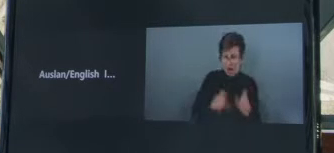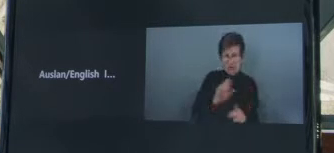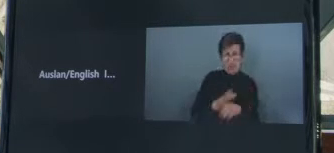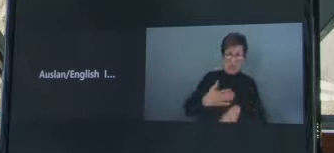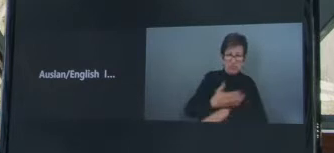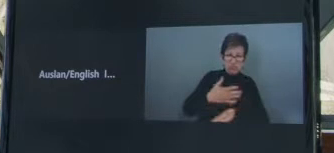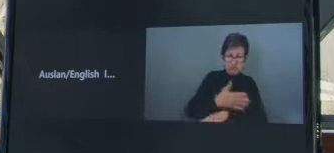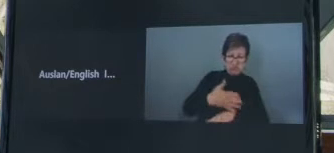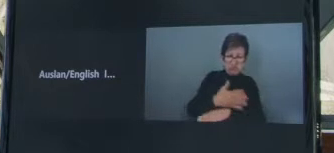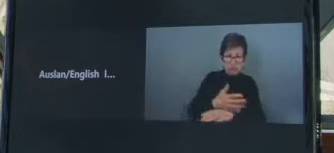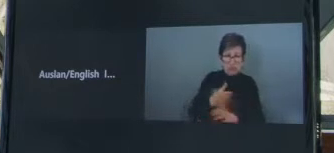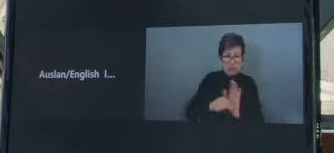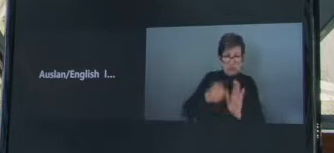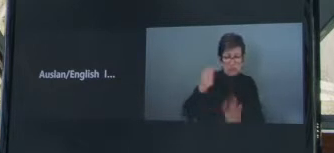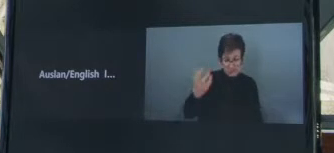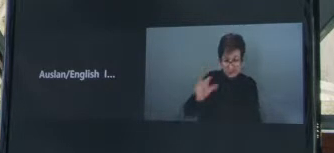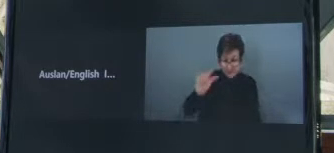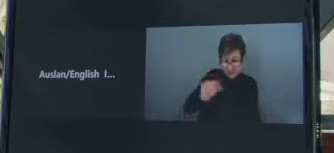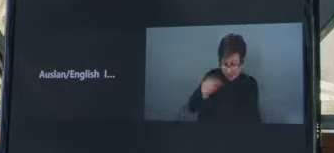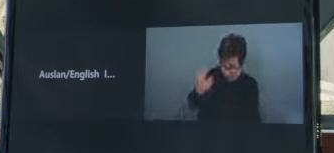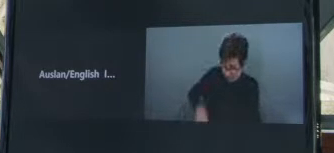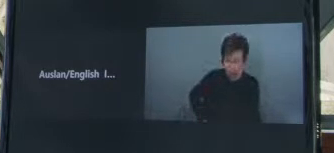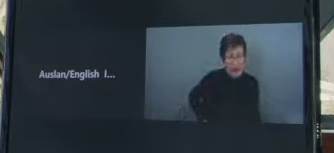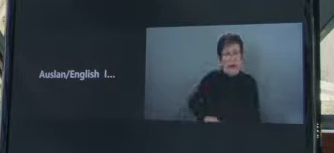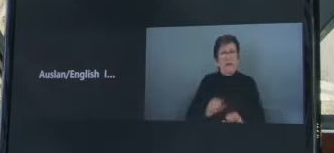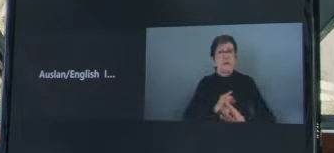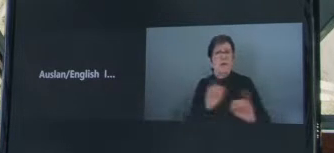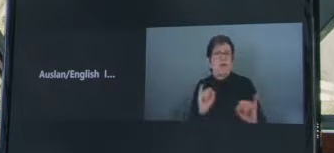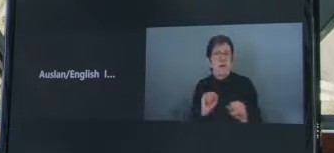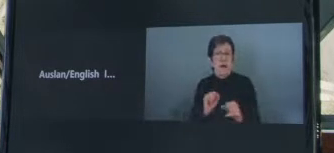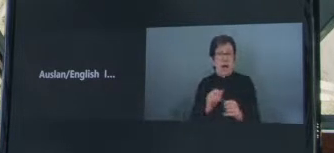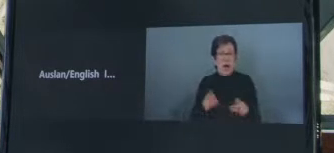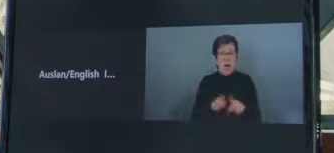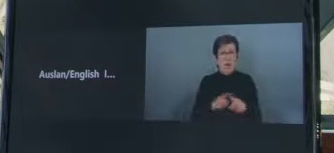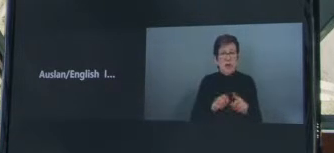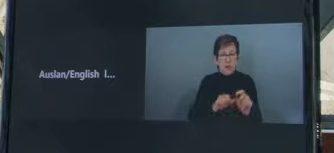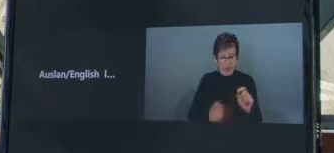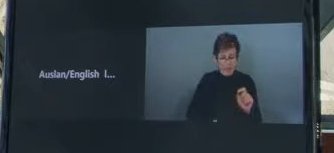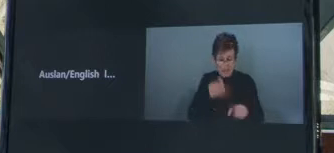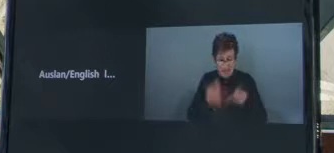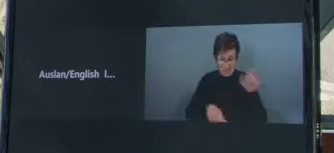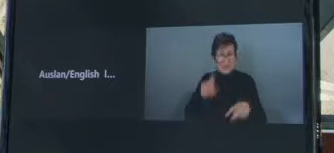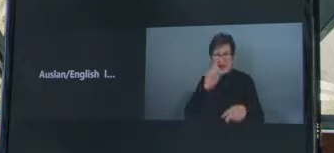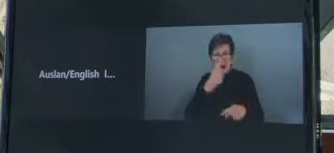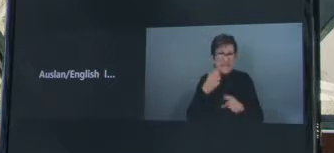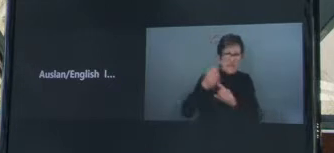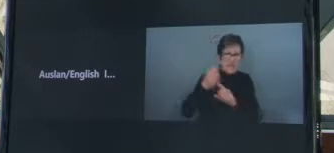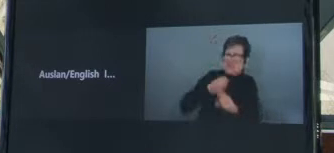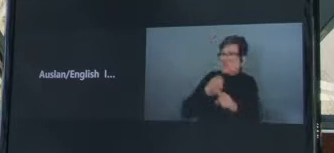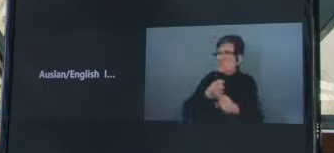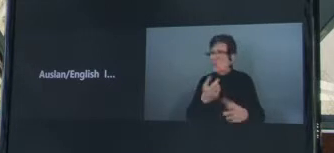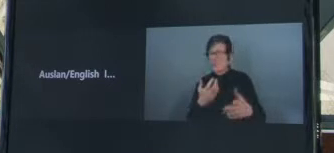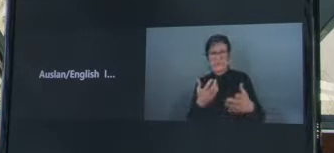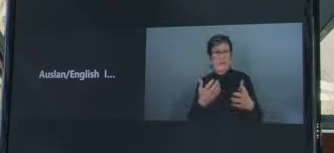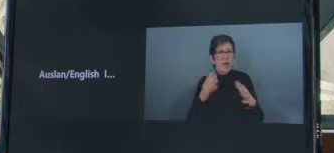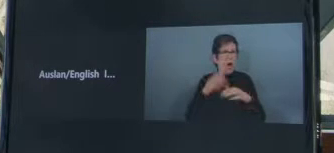these systems, or they don't even have the advocacy to basically determine the health in their context of